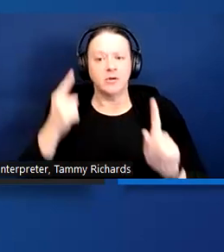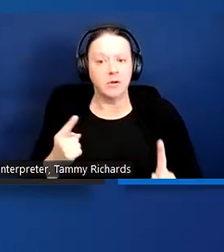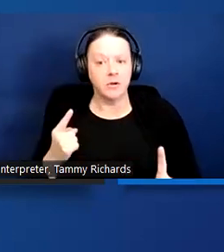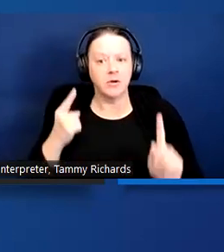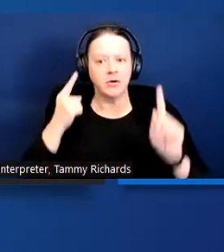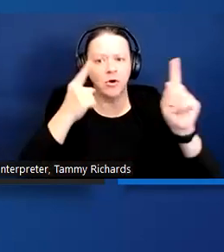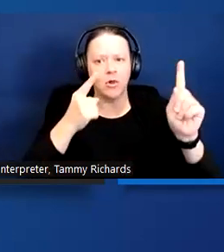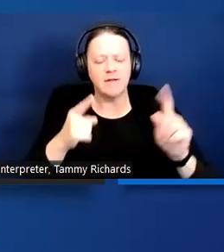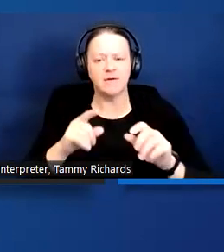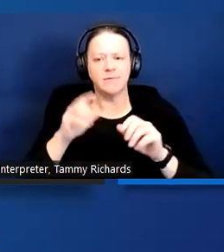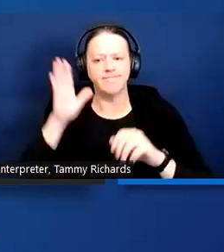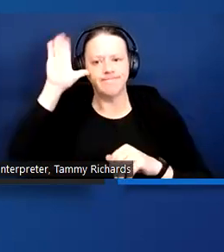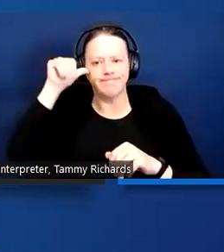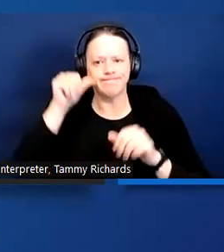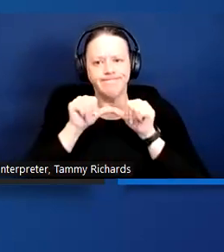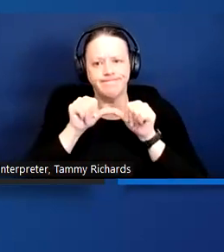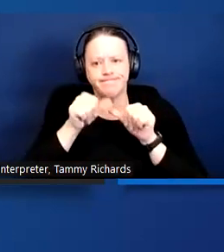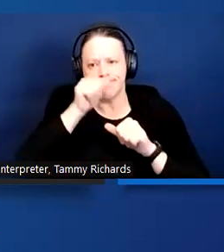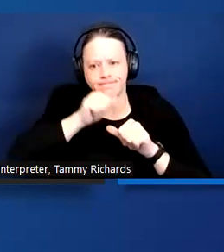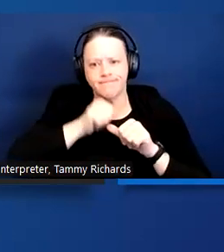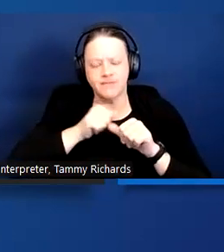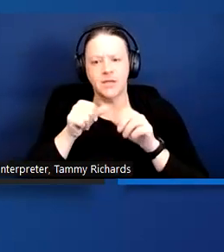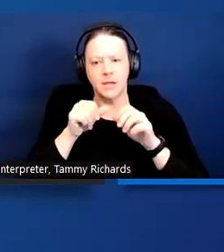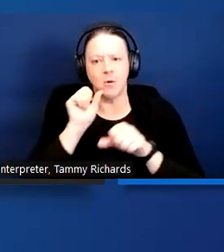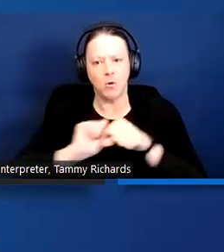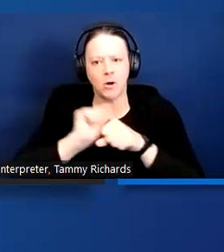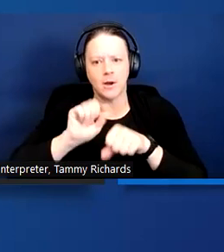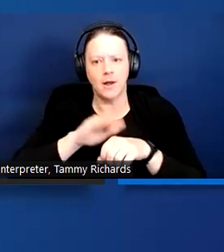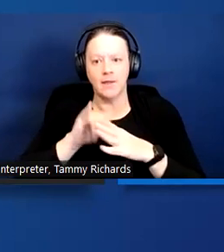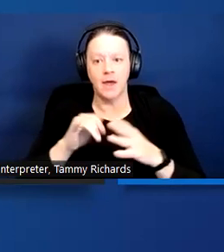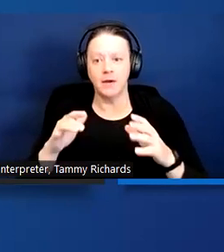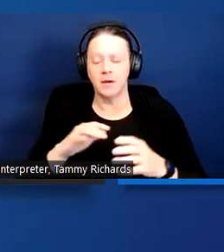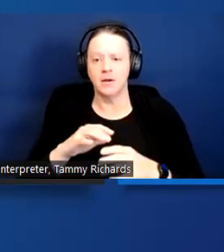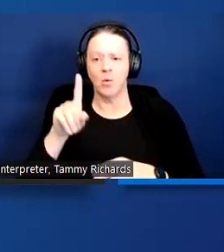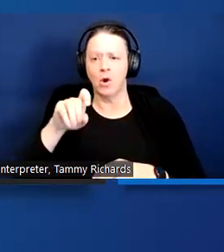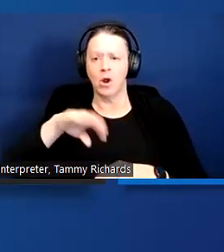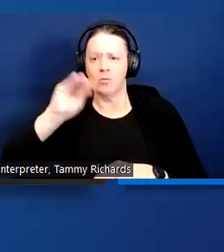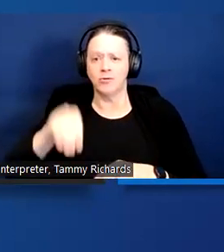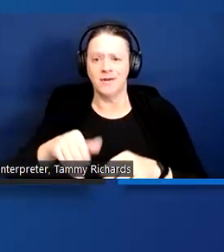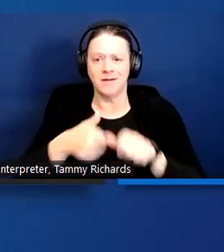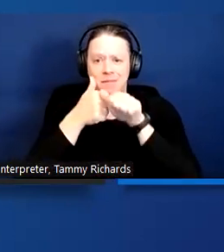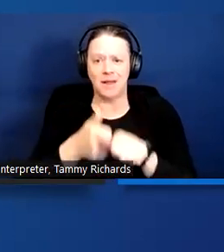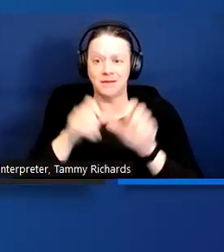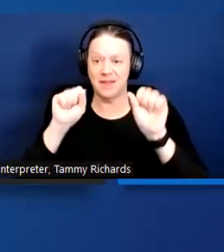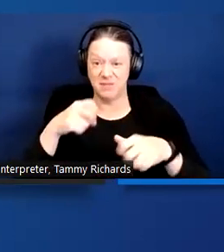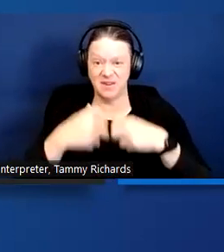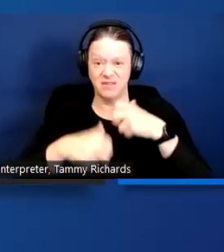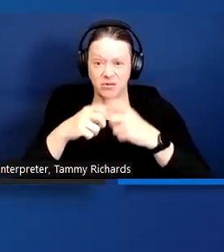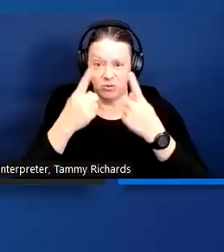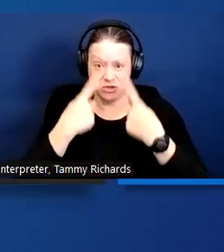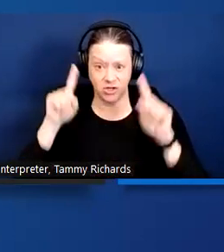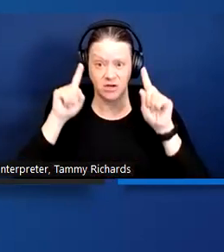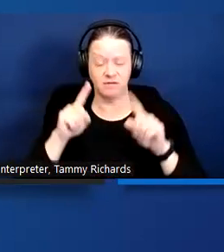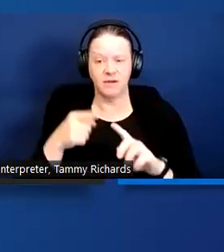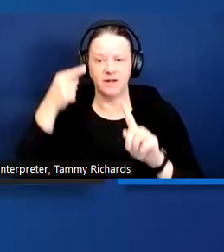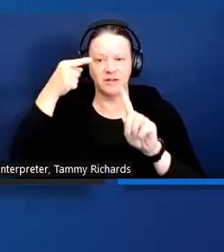just keep working at it. You know, total compliance can be very difficult to achieve, especially when we don't have a